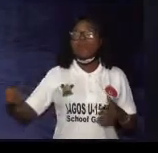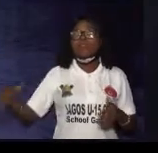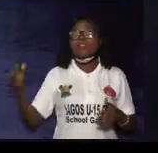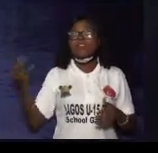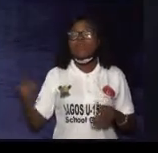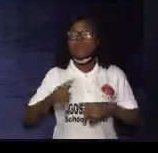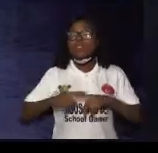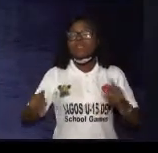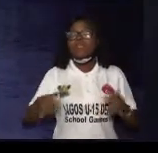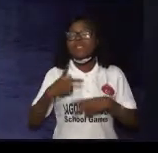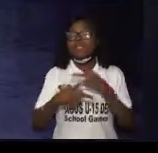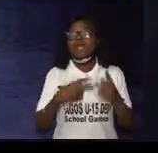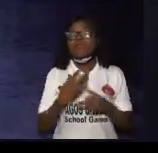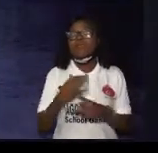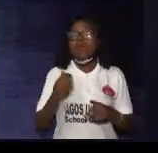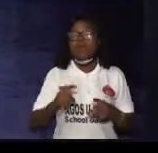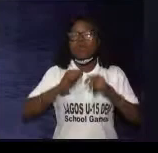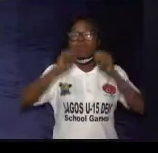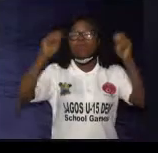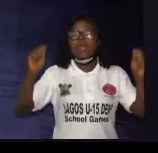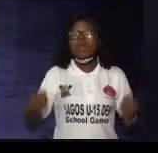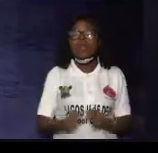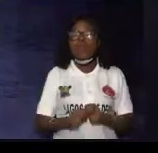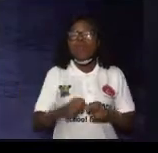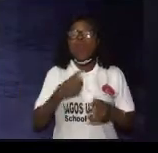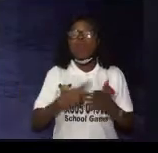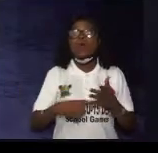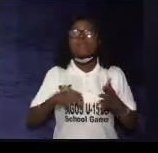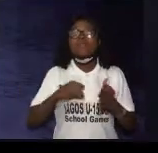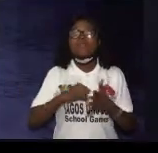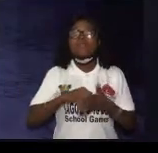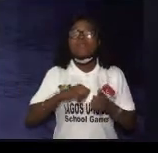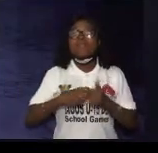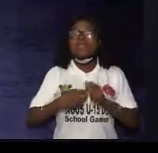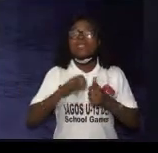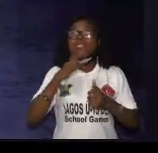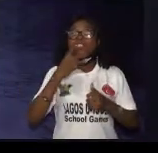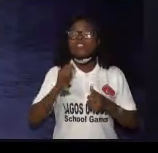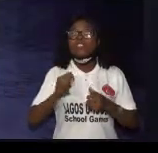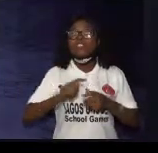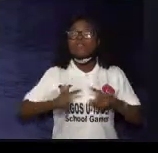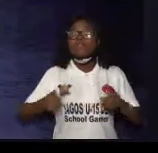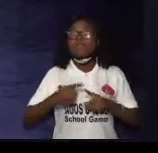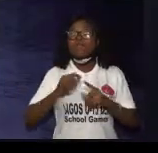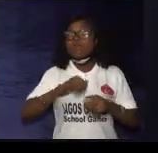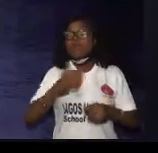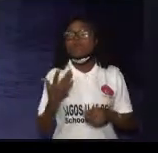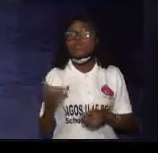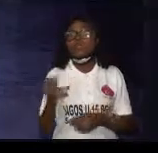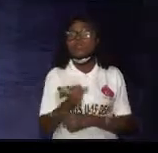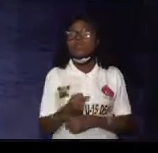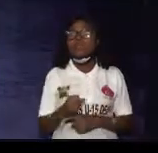of different types of triangle. What makes this triangle to be different from the other? So let's just go right into it.